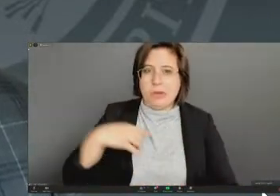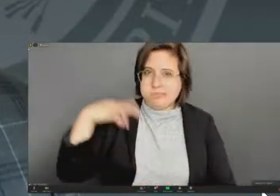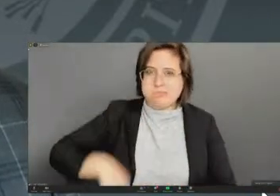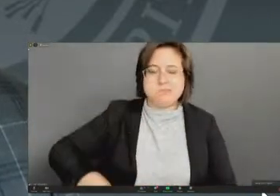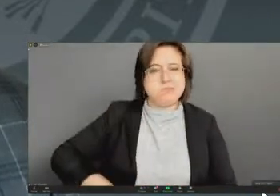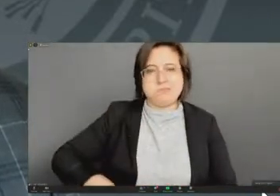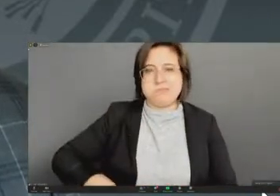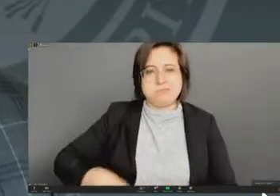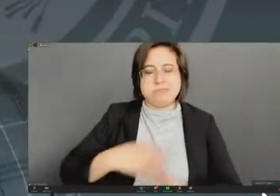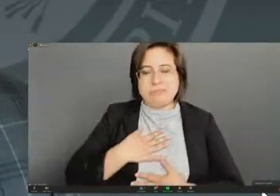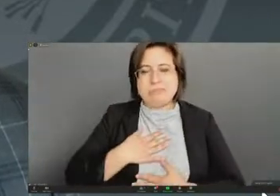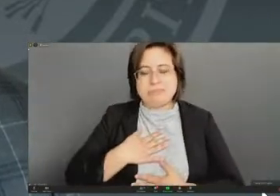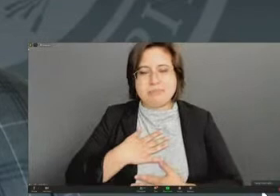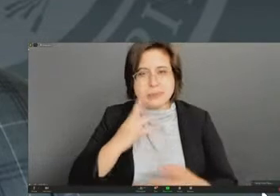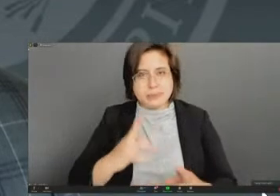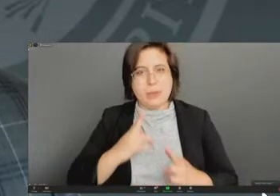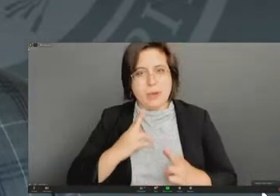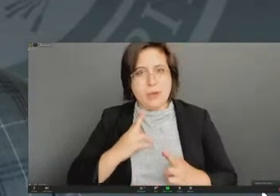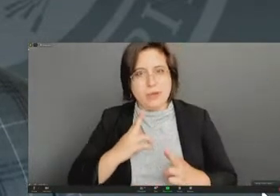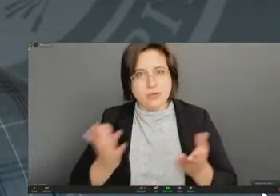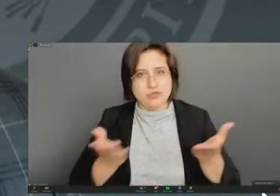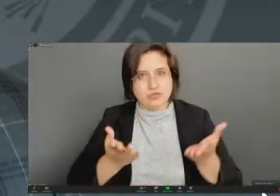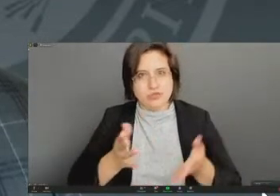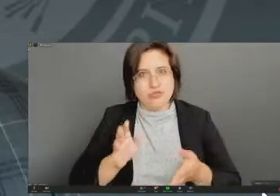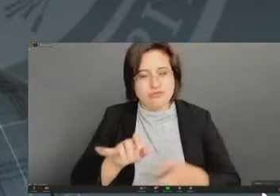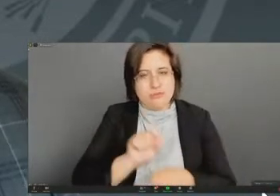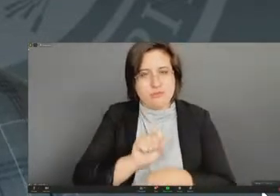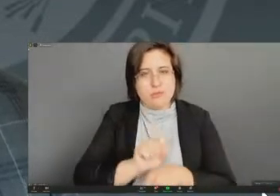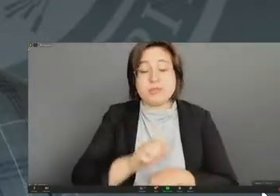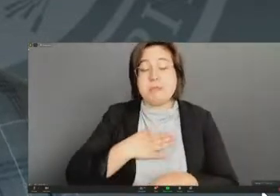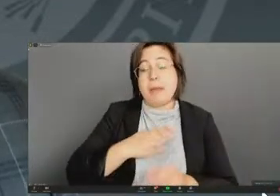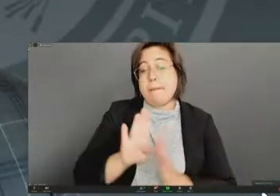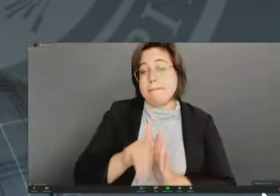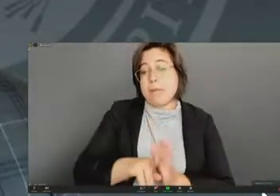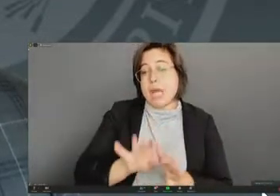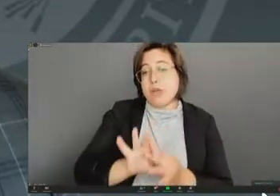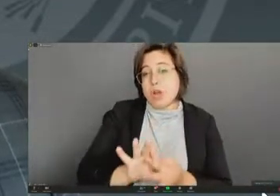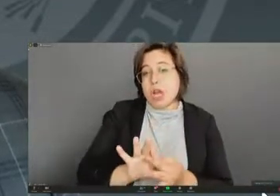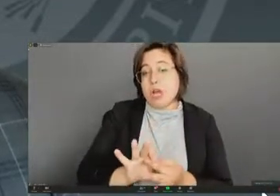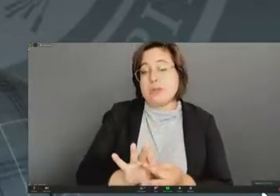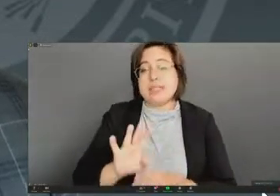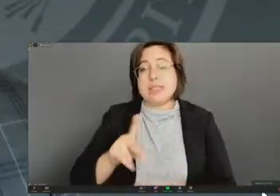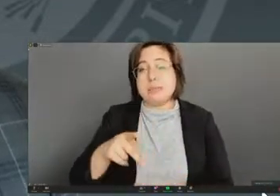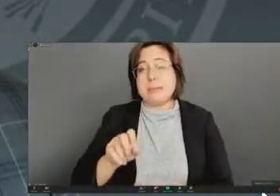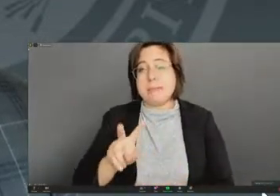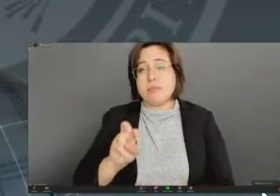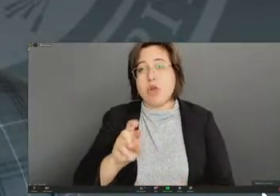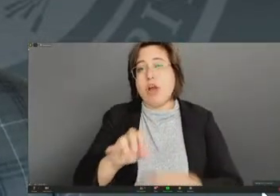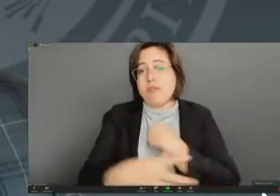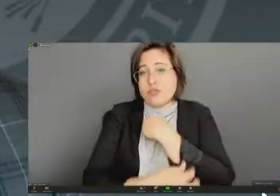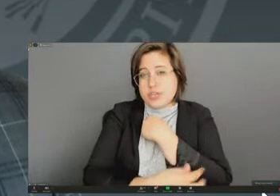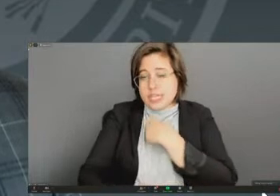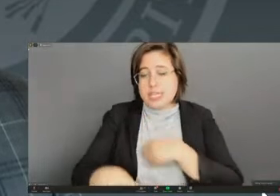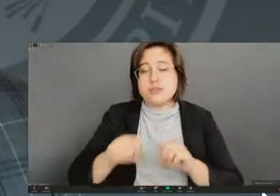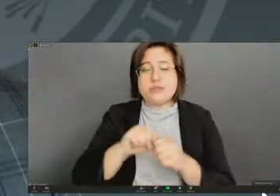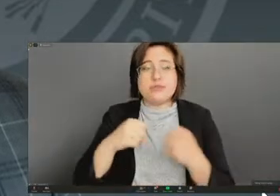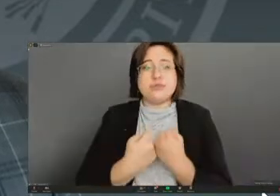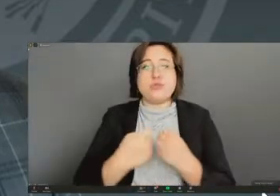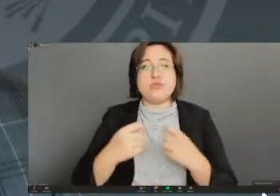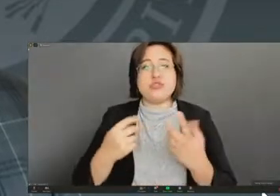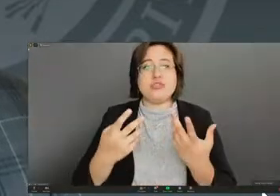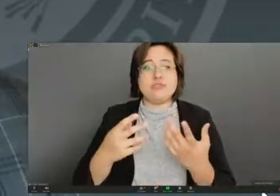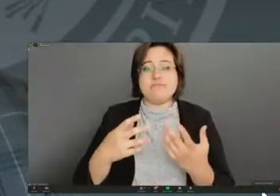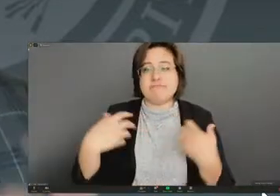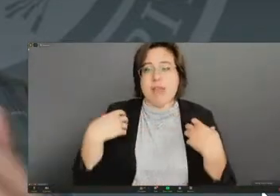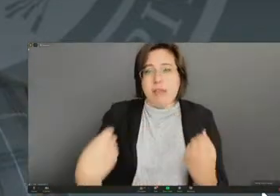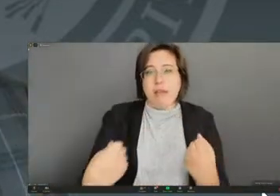to serve in that capacity. And so my background is in poverty and social determinants of health, access to